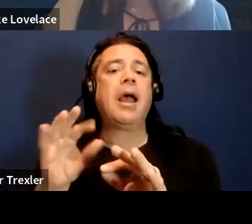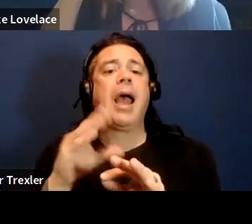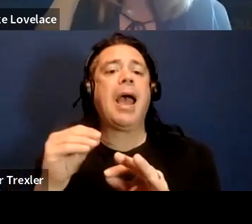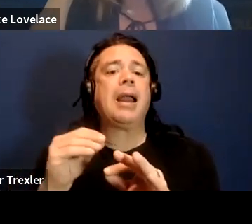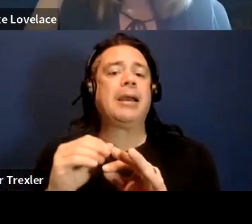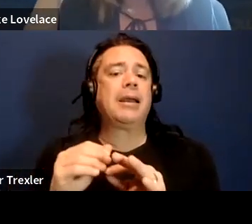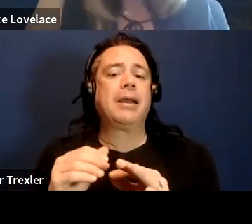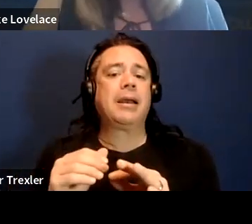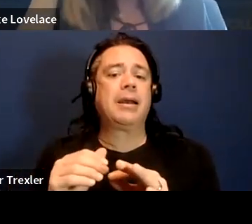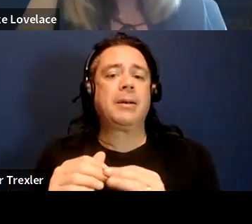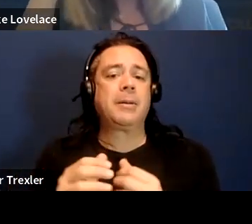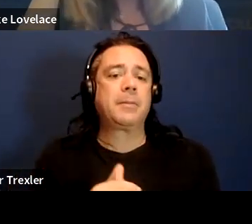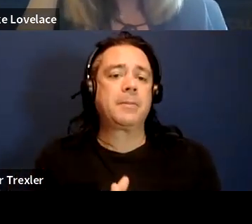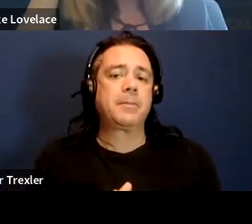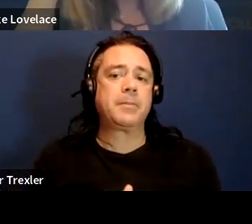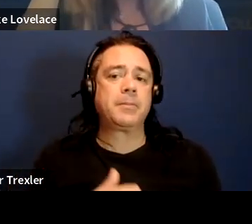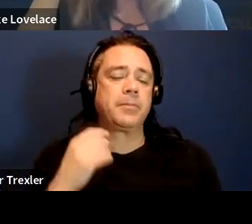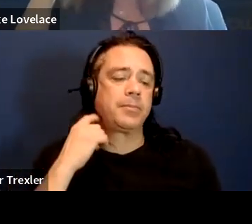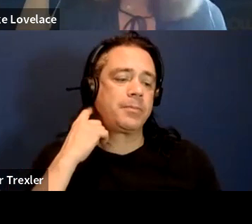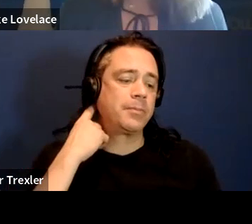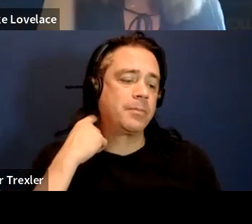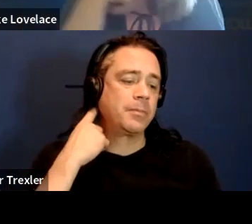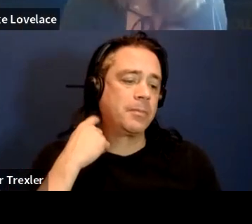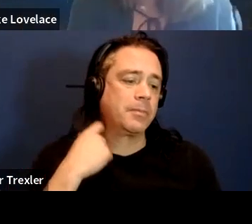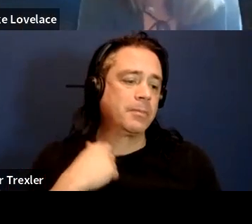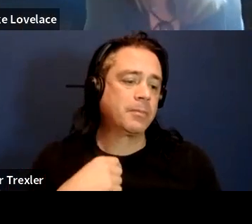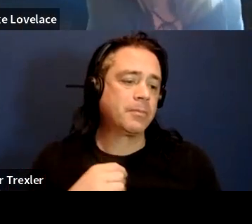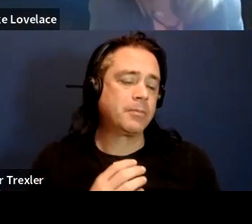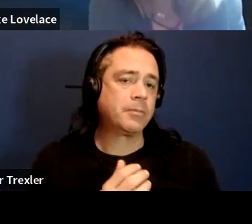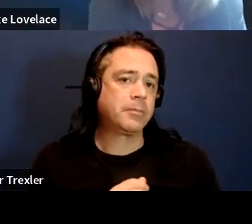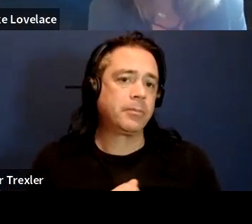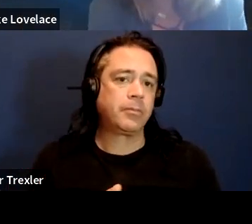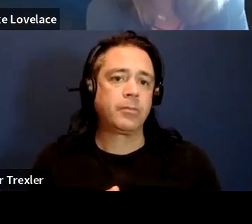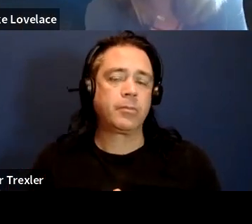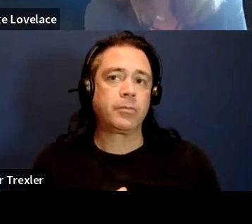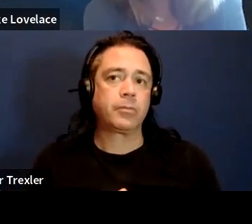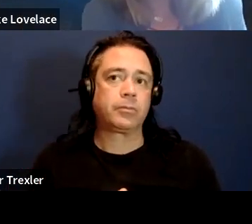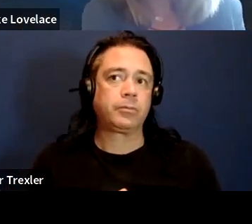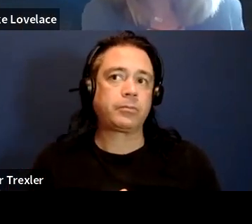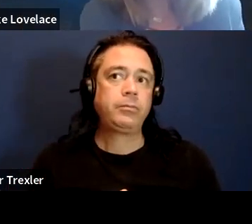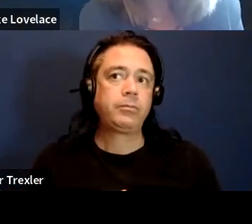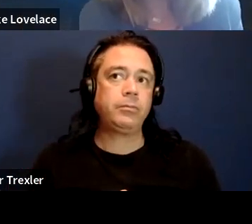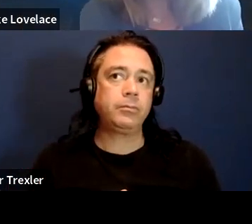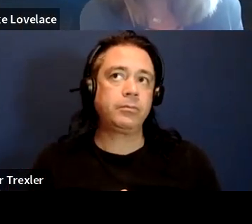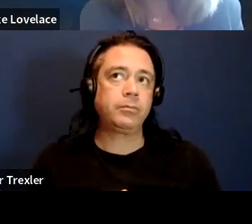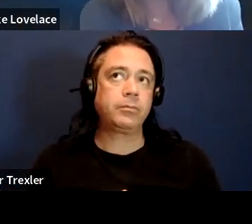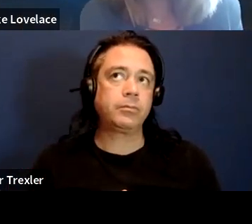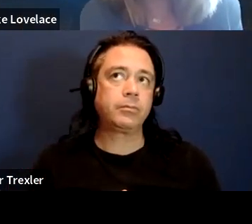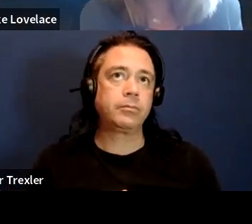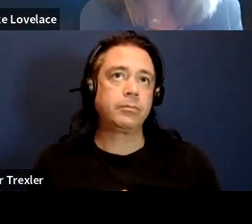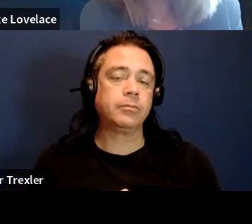realignment or that's probably not the right word, but what